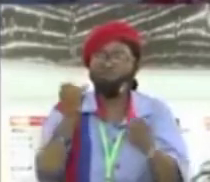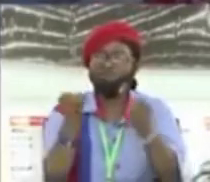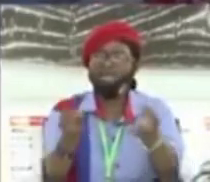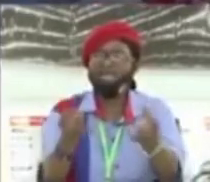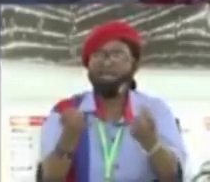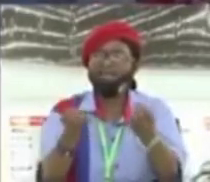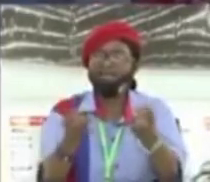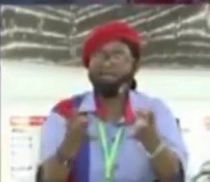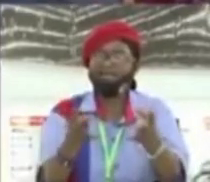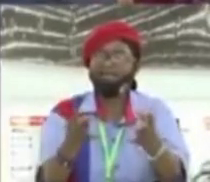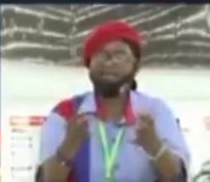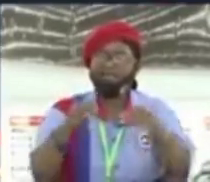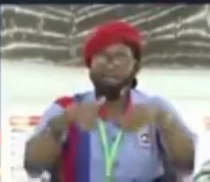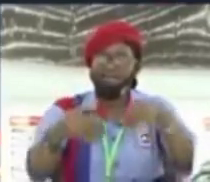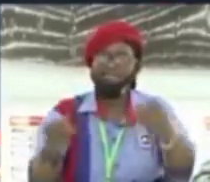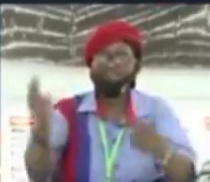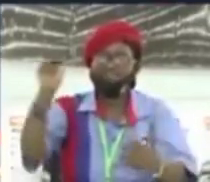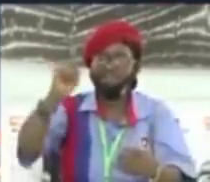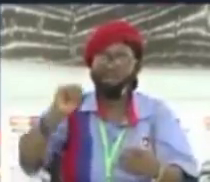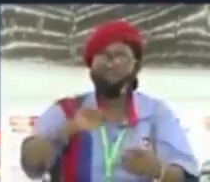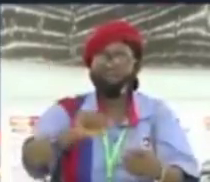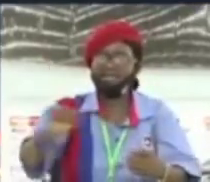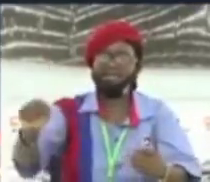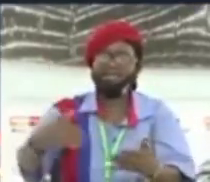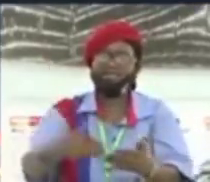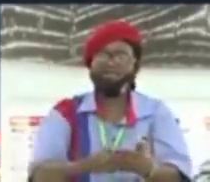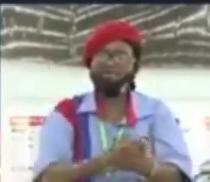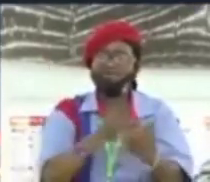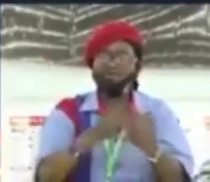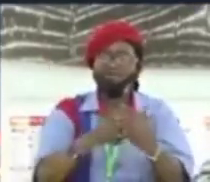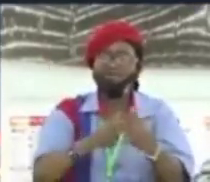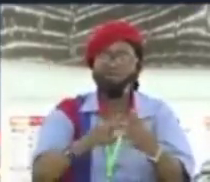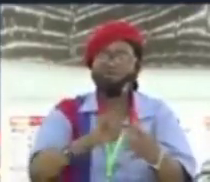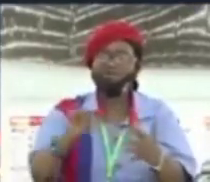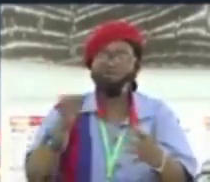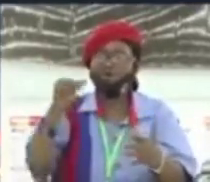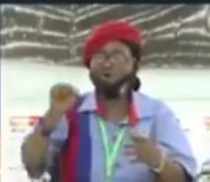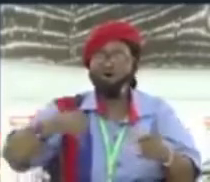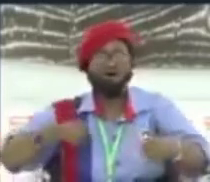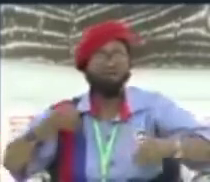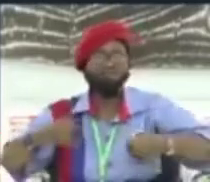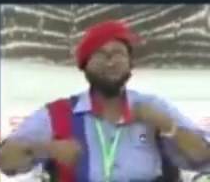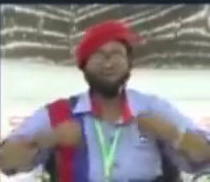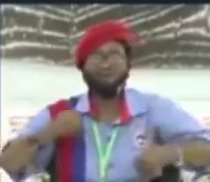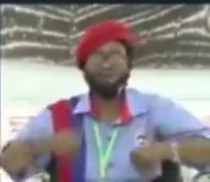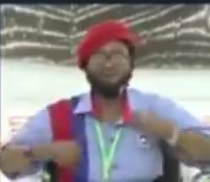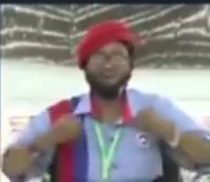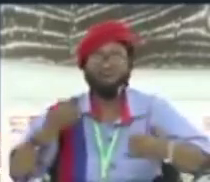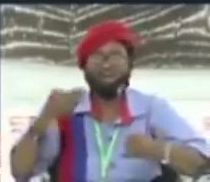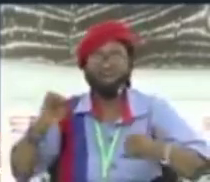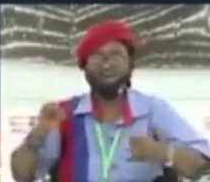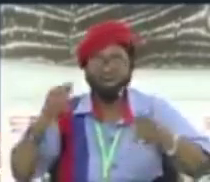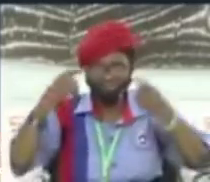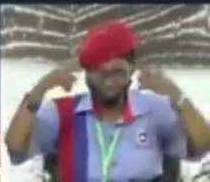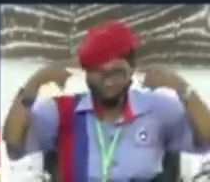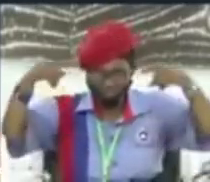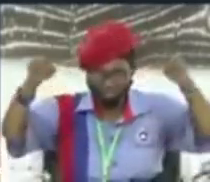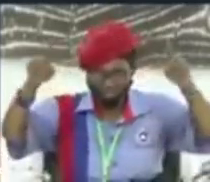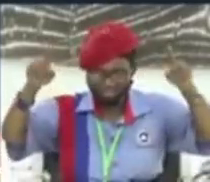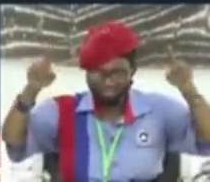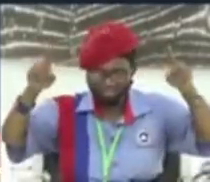many. Give them a new beginning of joy, of